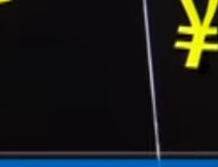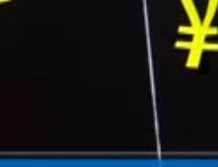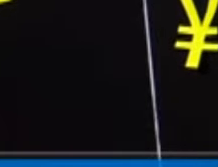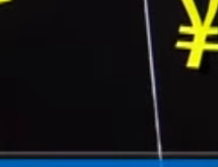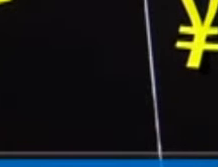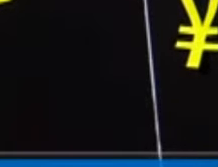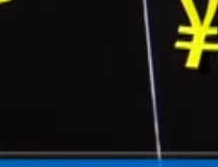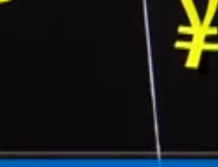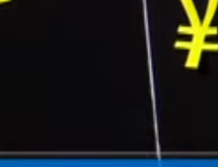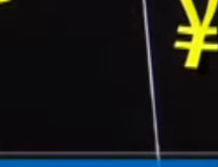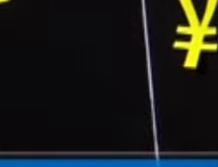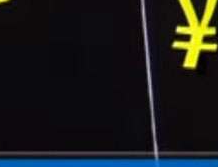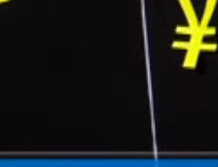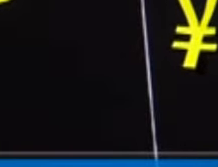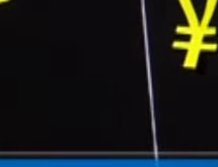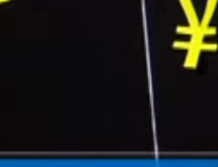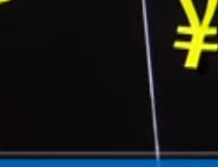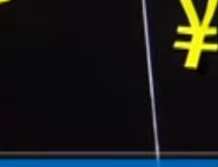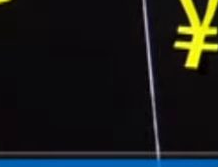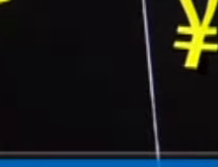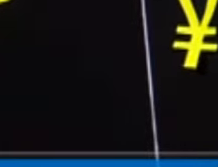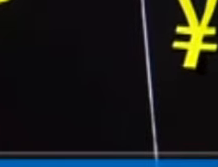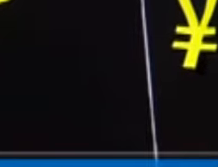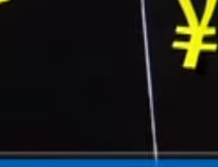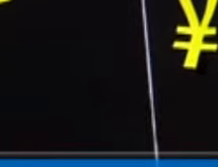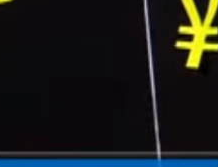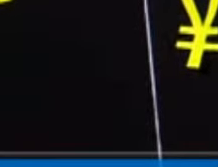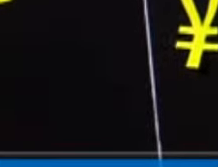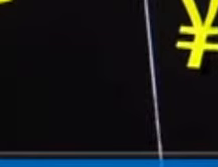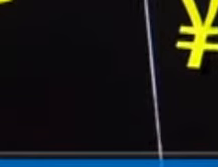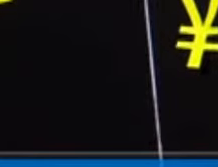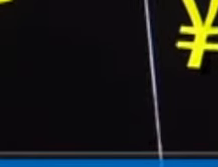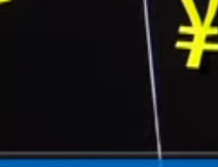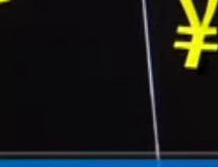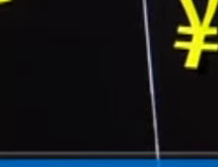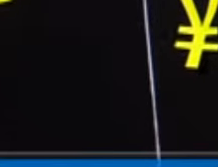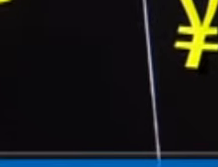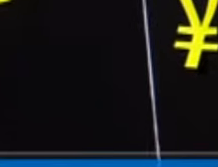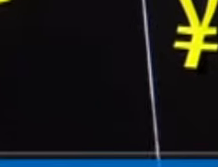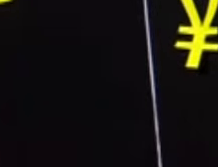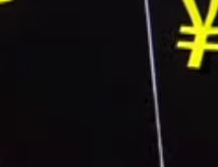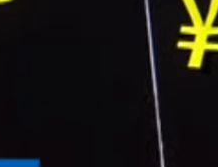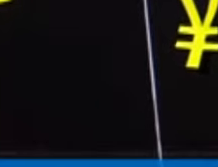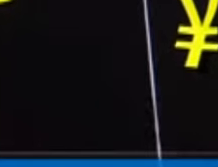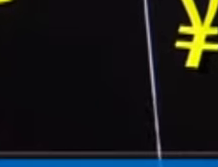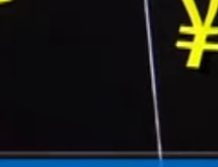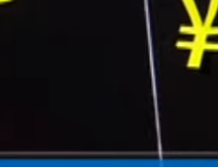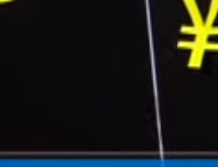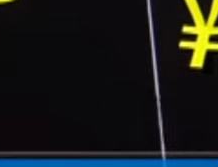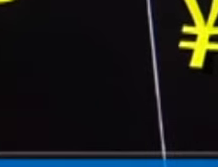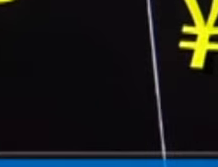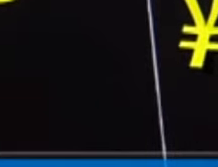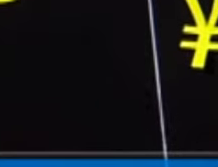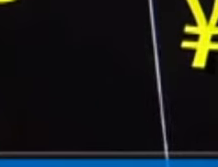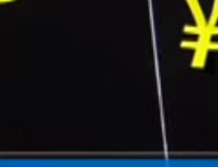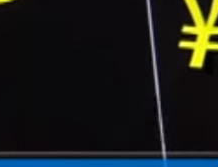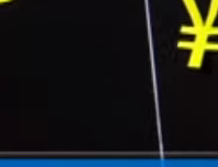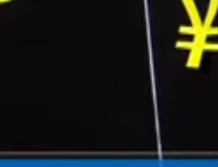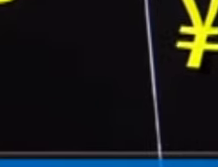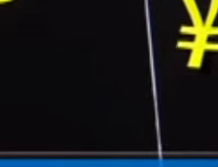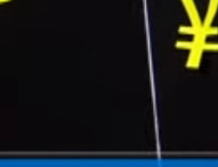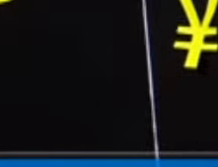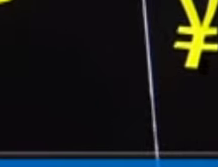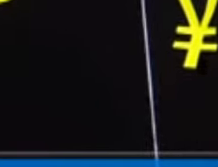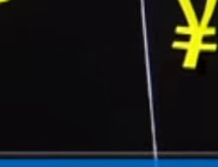running the plants to meet the demand, we do have what is called spinning reserves. Spinning reserves are the reserves that